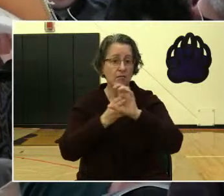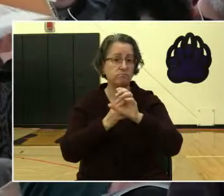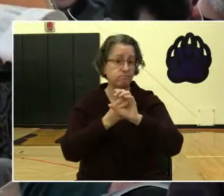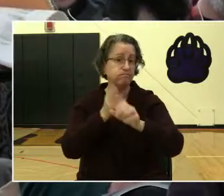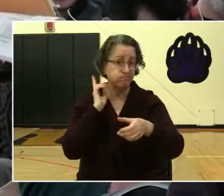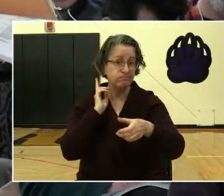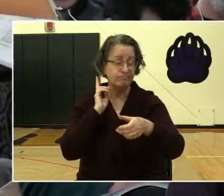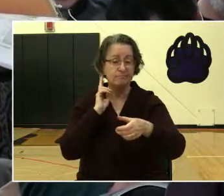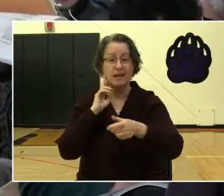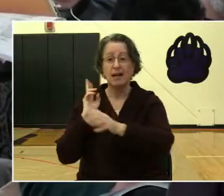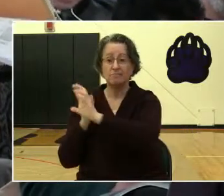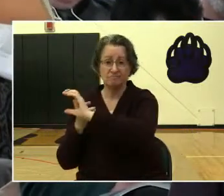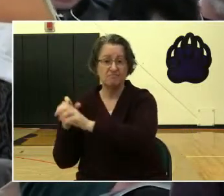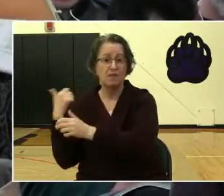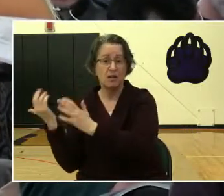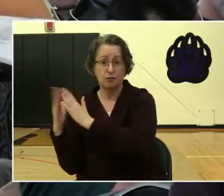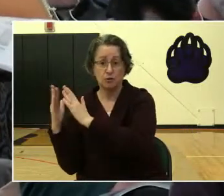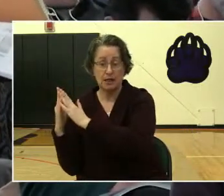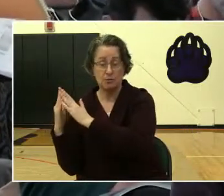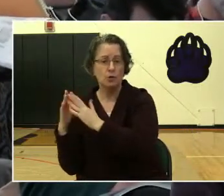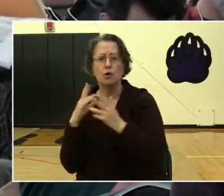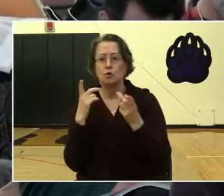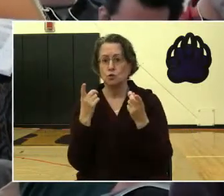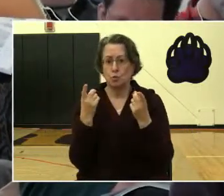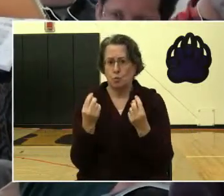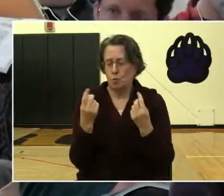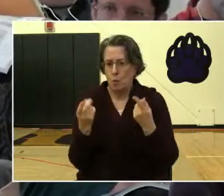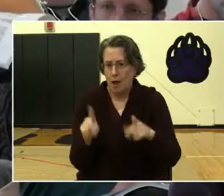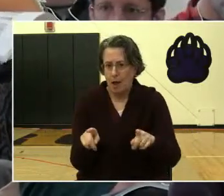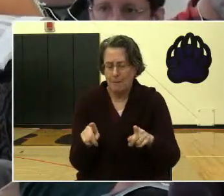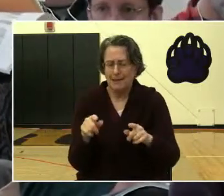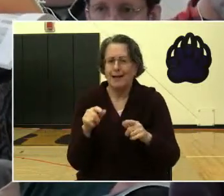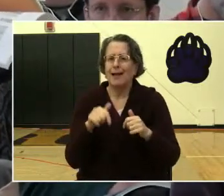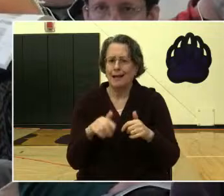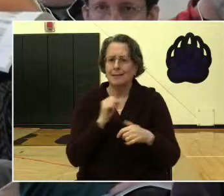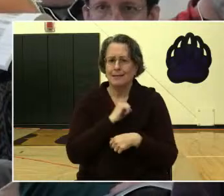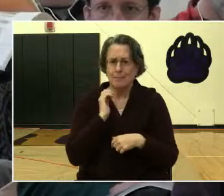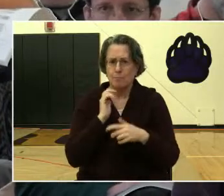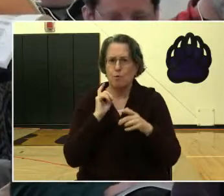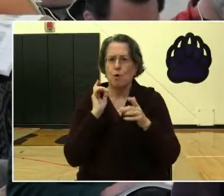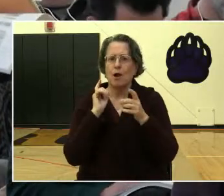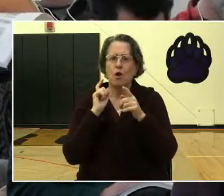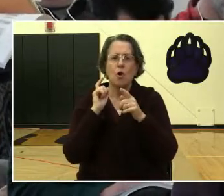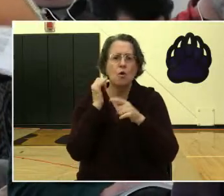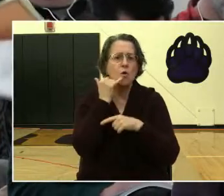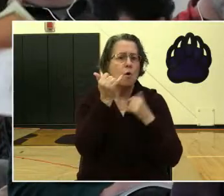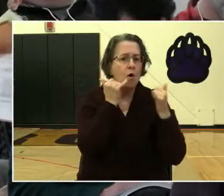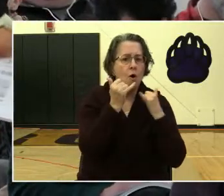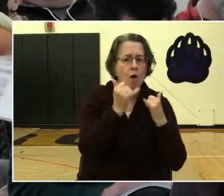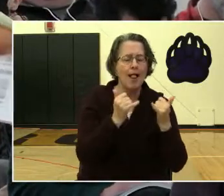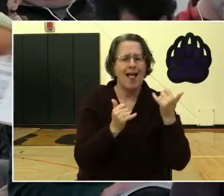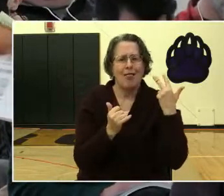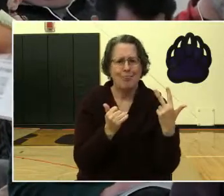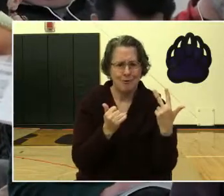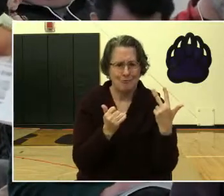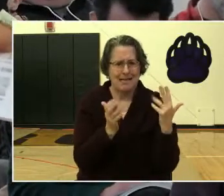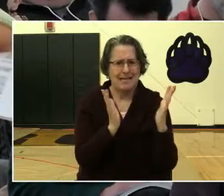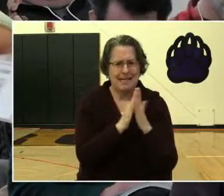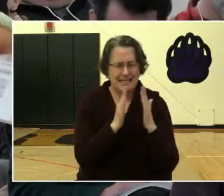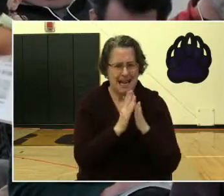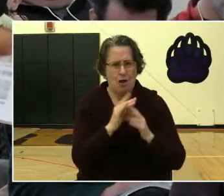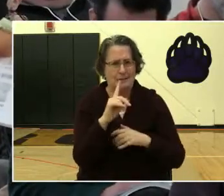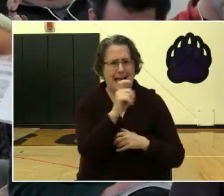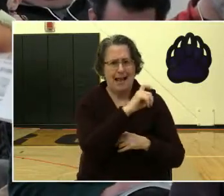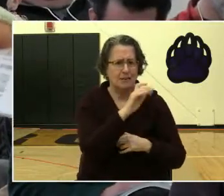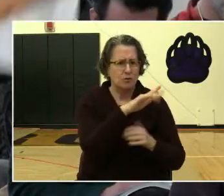called three towns in the state of Vermont and asked what their salaries were and that's how they came up with